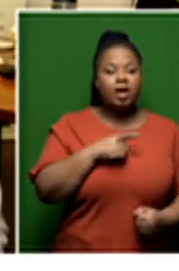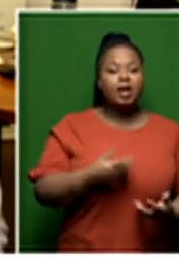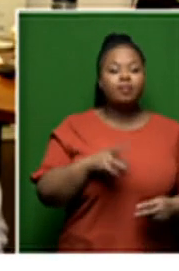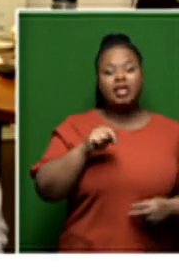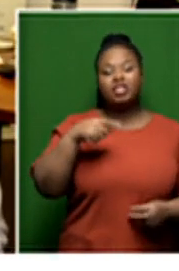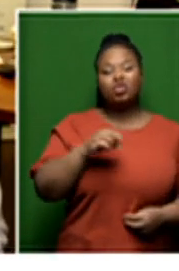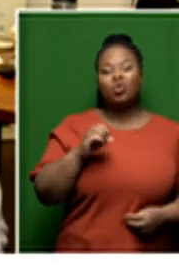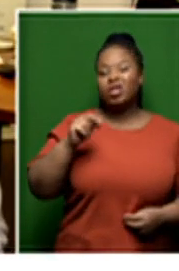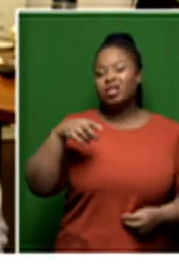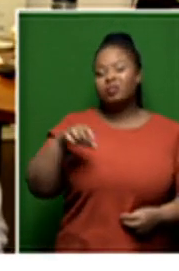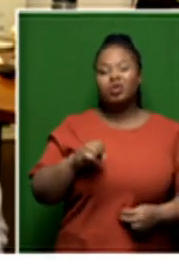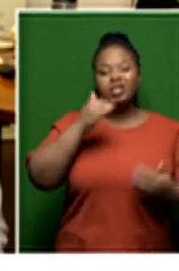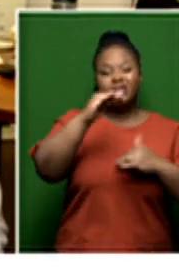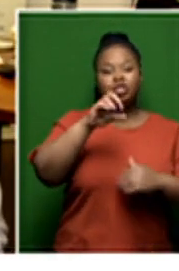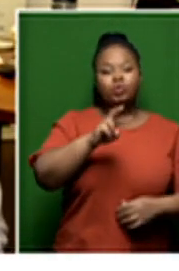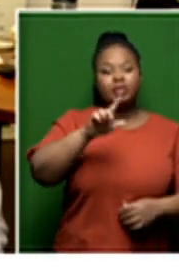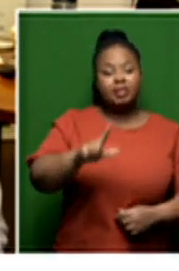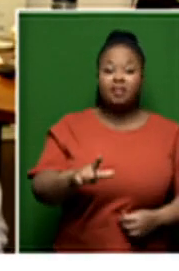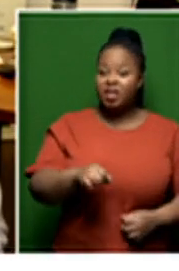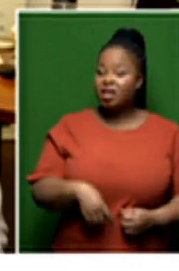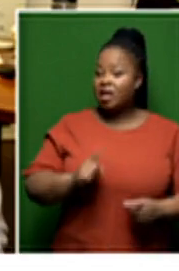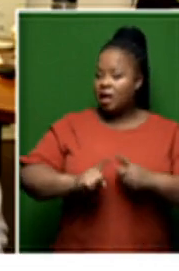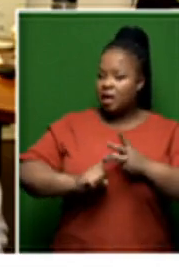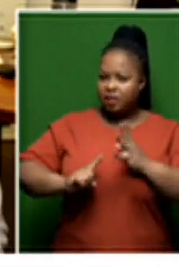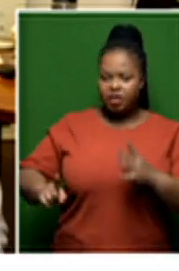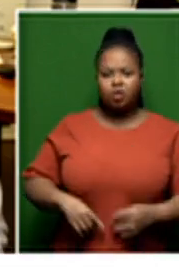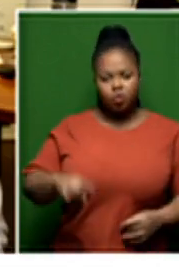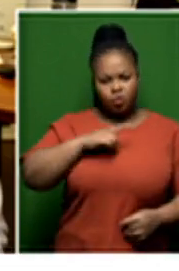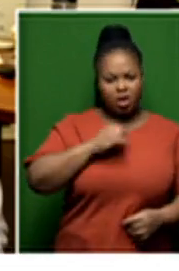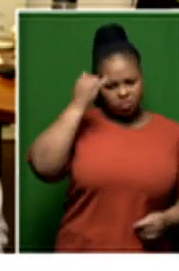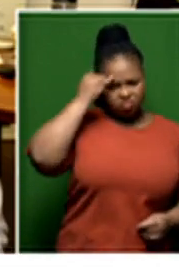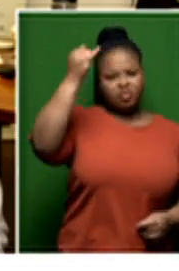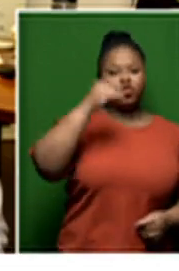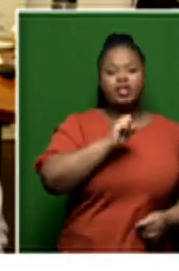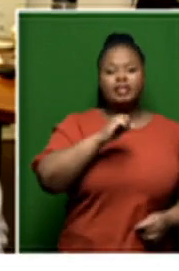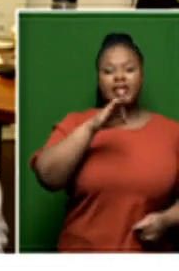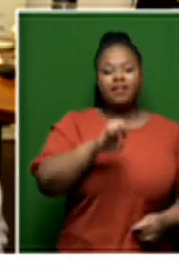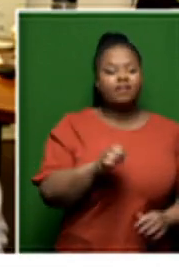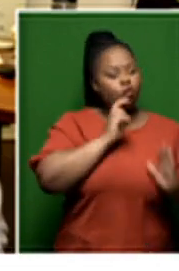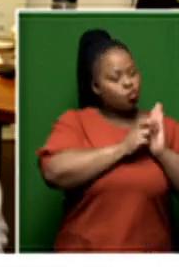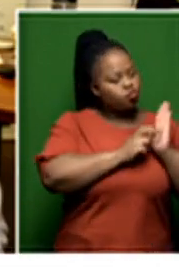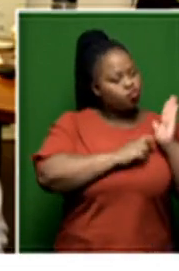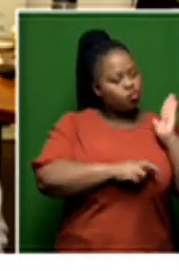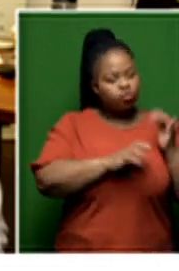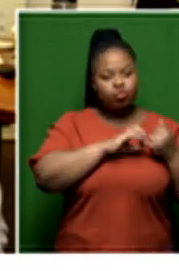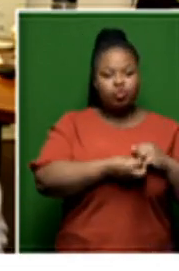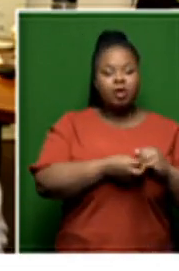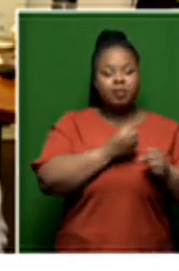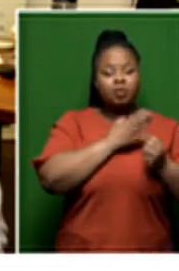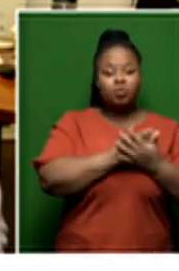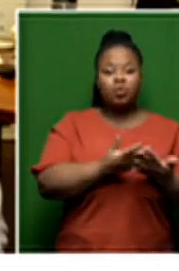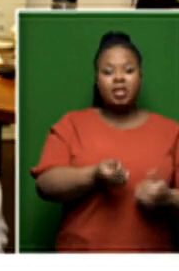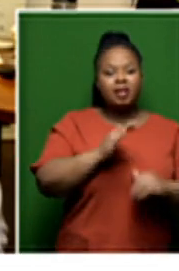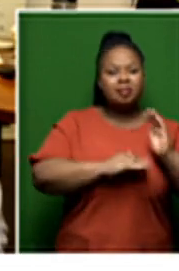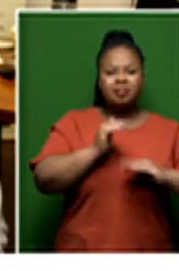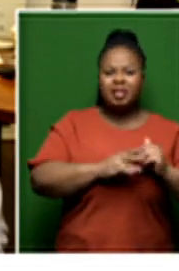society organization Section 27, just to come up with that framework for norms and standards with regard to